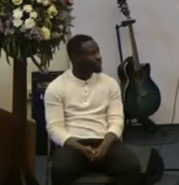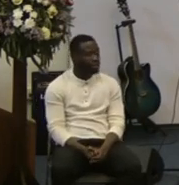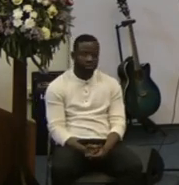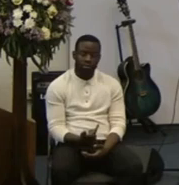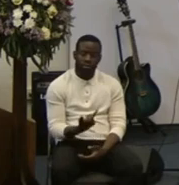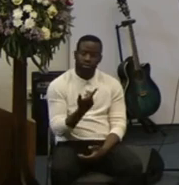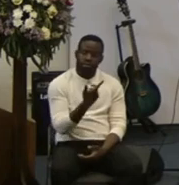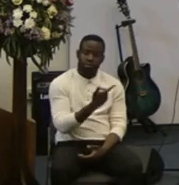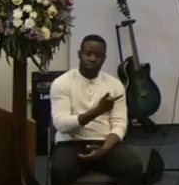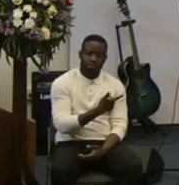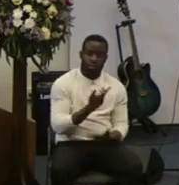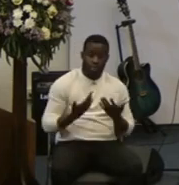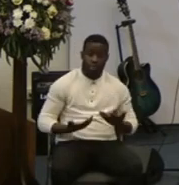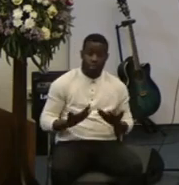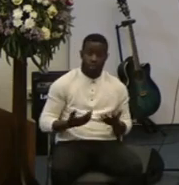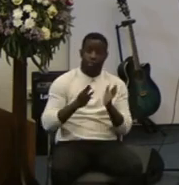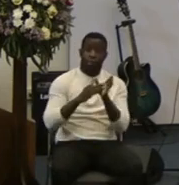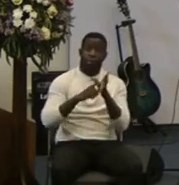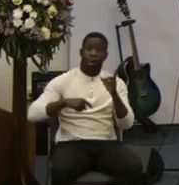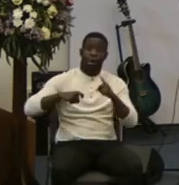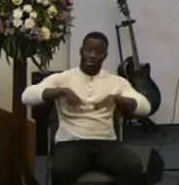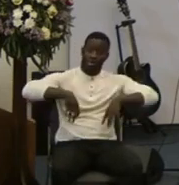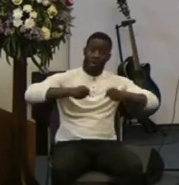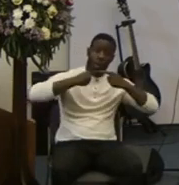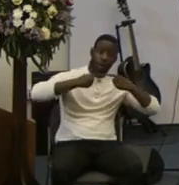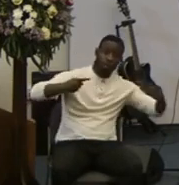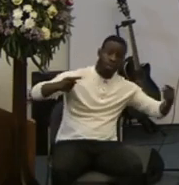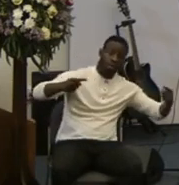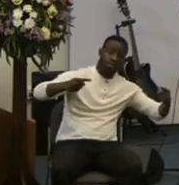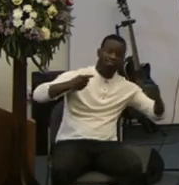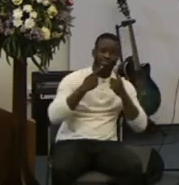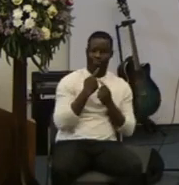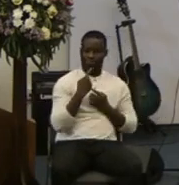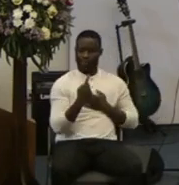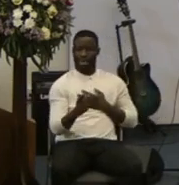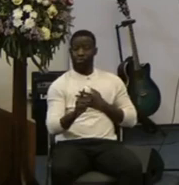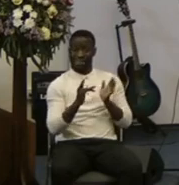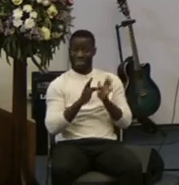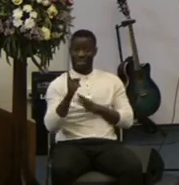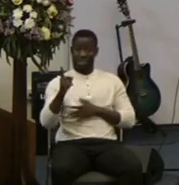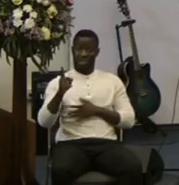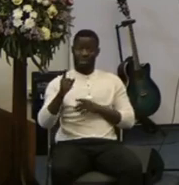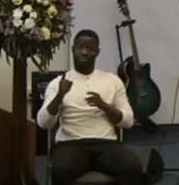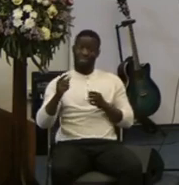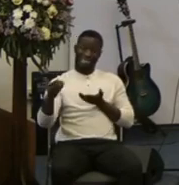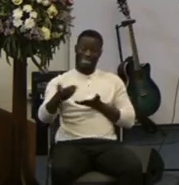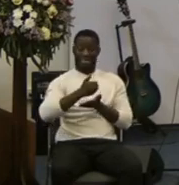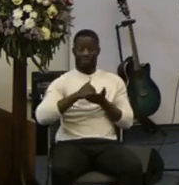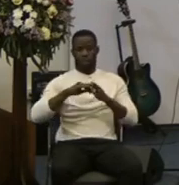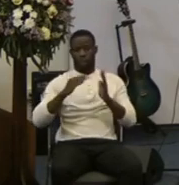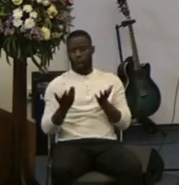So far, Mark's begun his gospel by declaring that Jesus is the Messianic